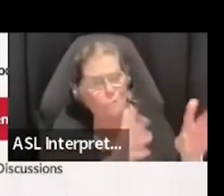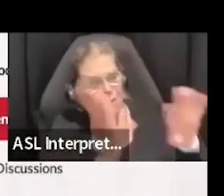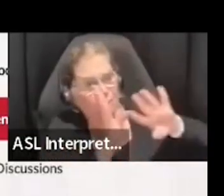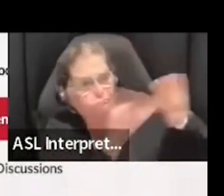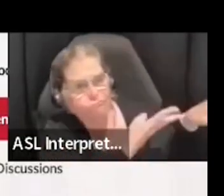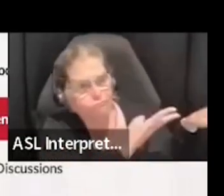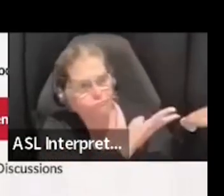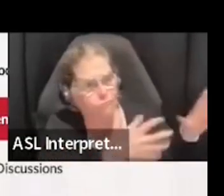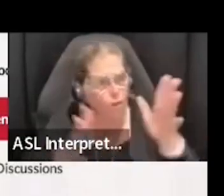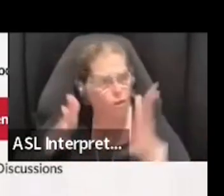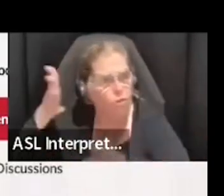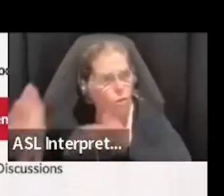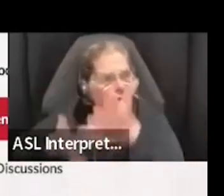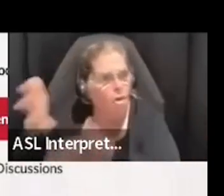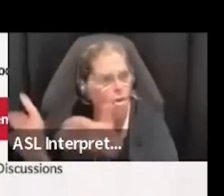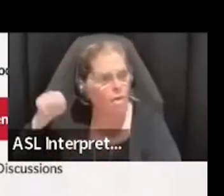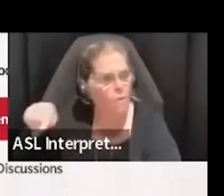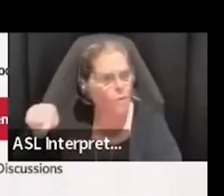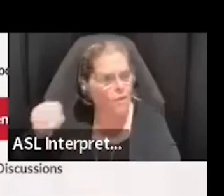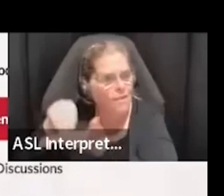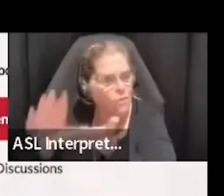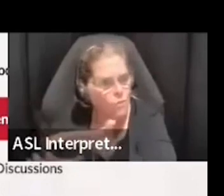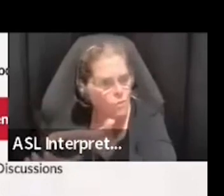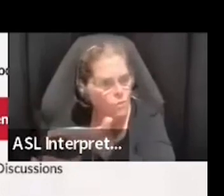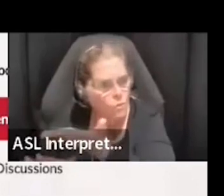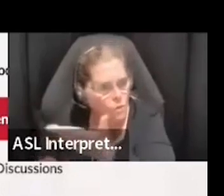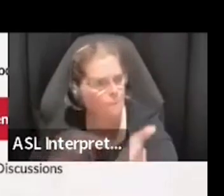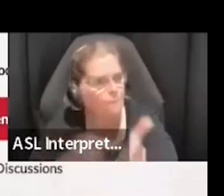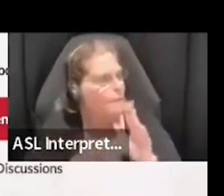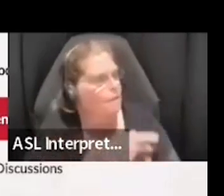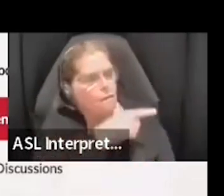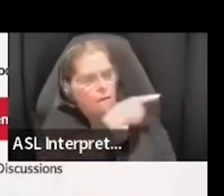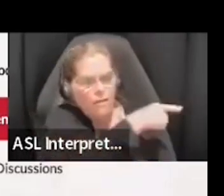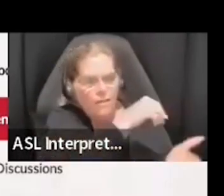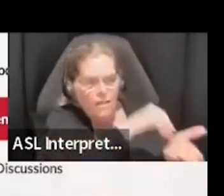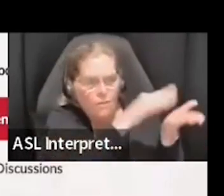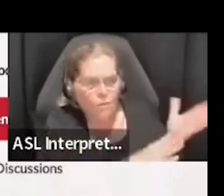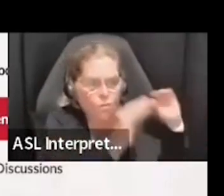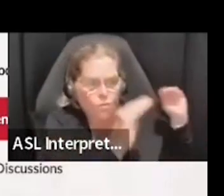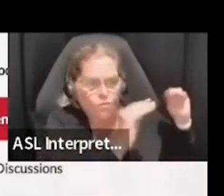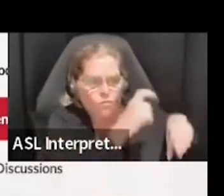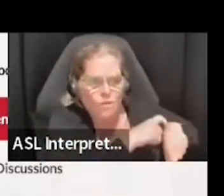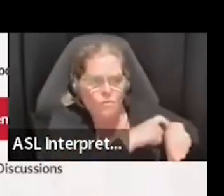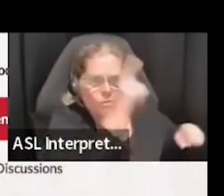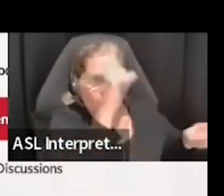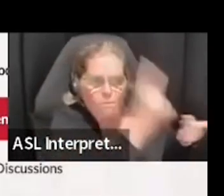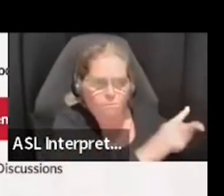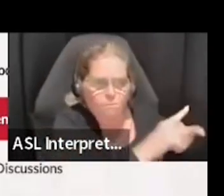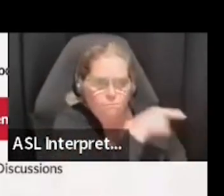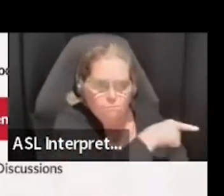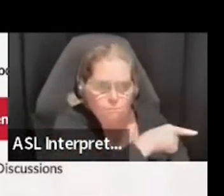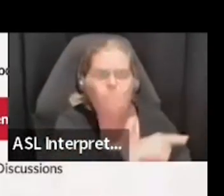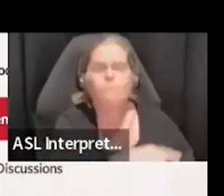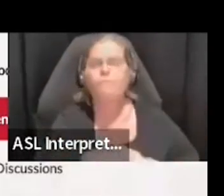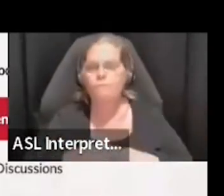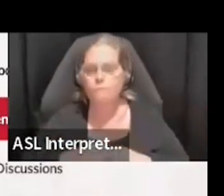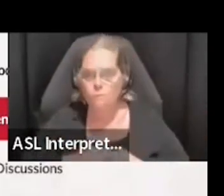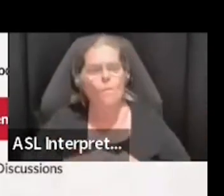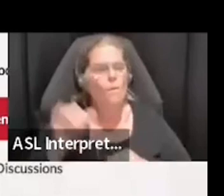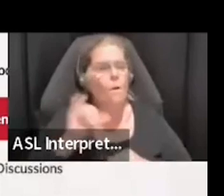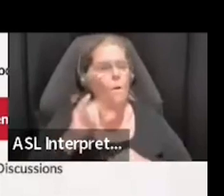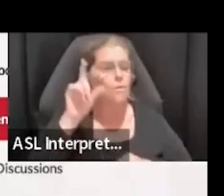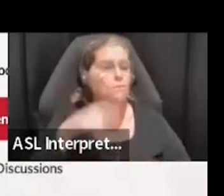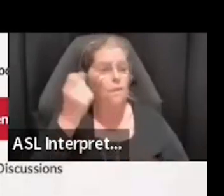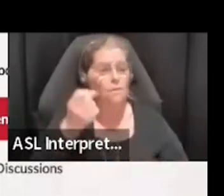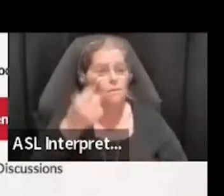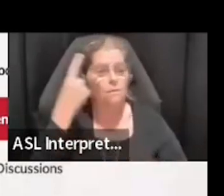that classroom and reduces those special ed students' instruction time. We also need to understand that the